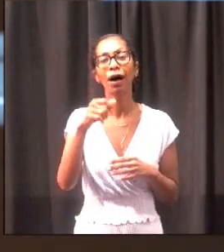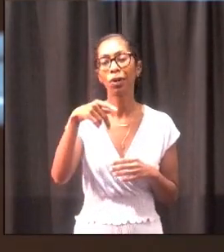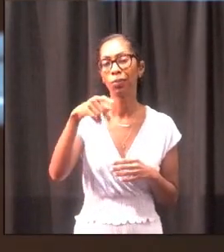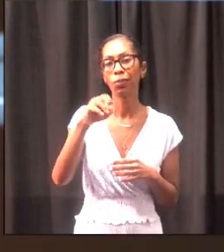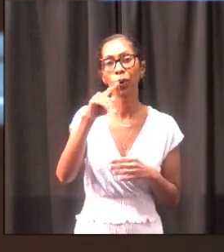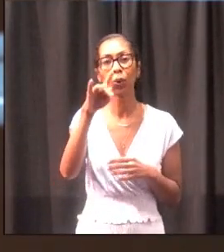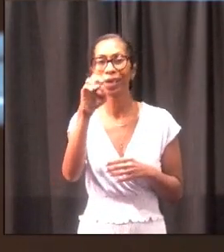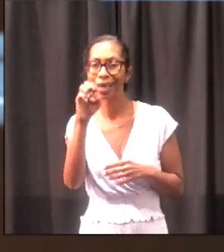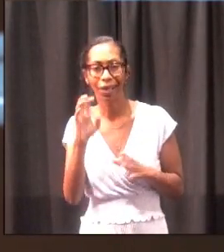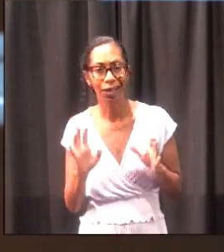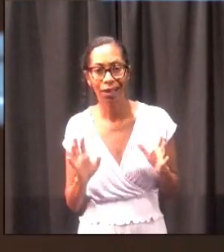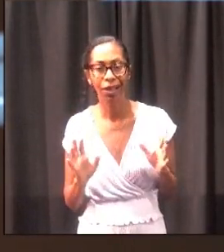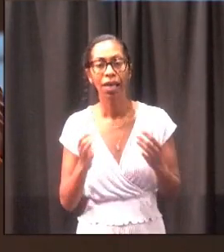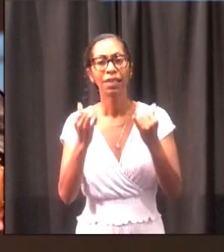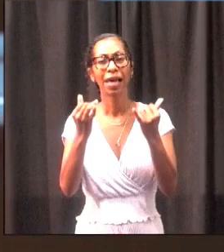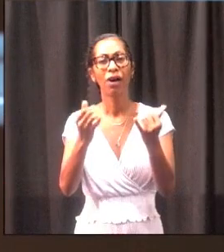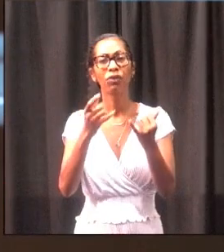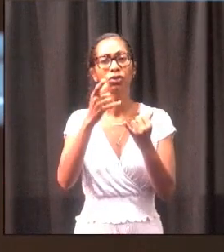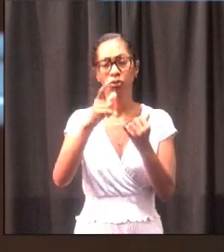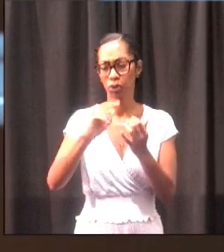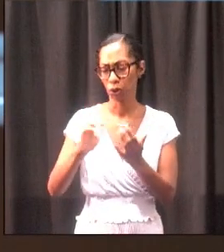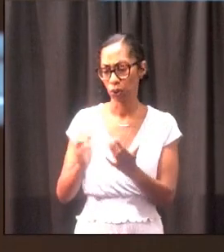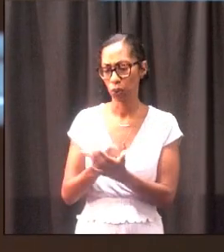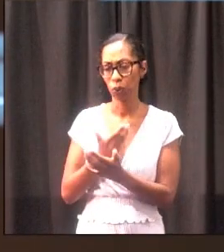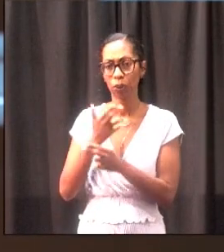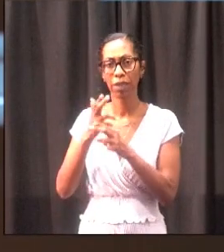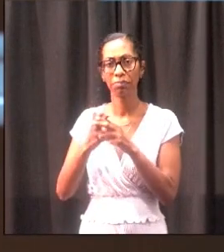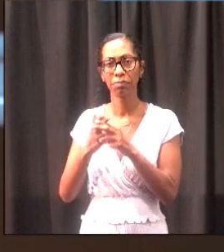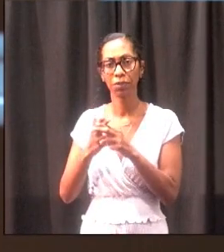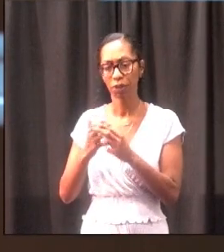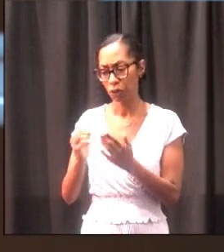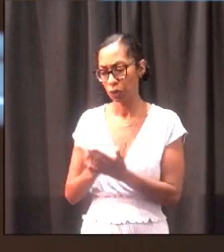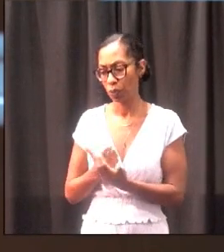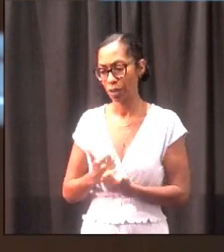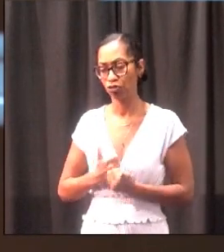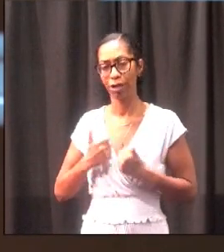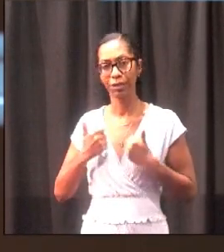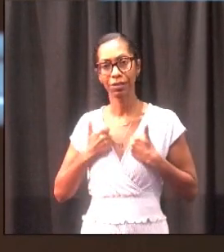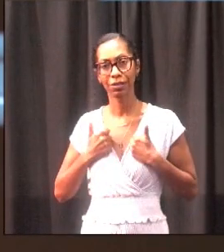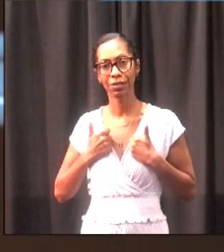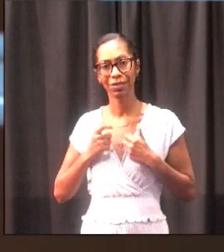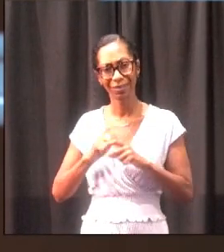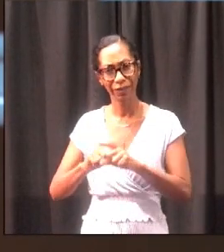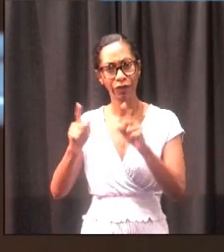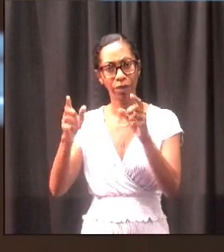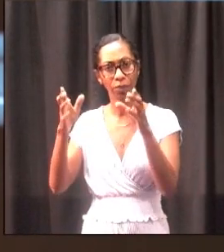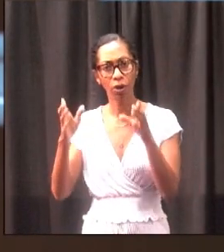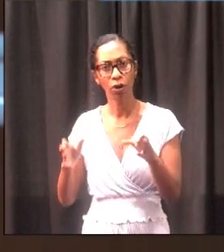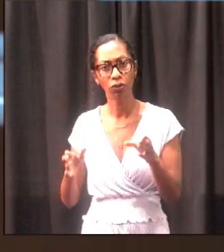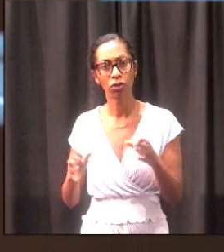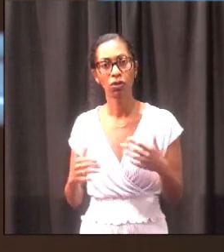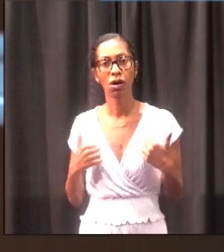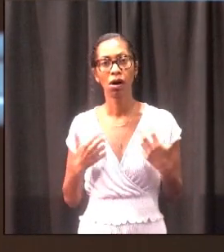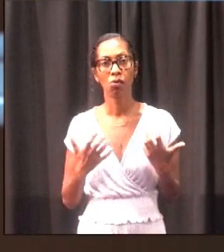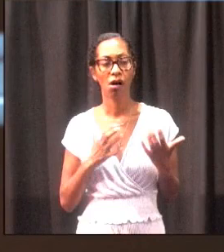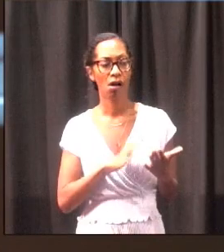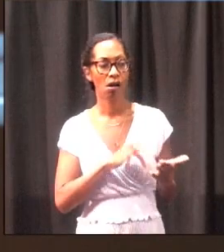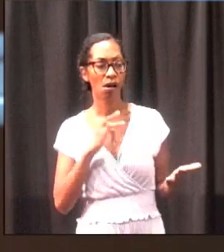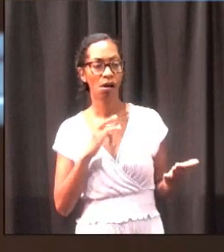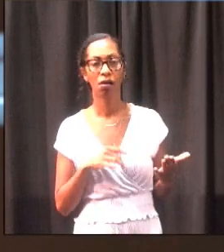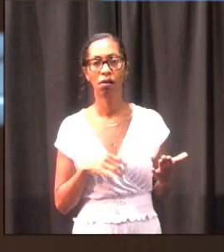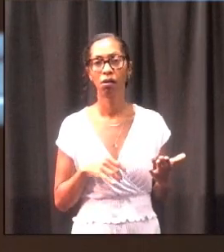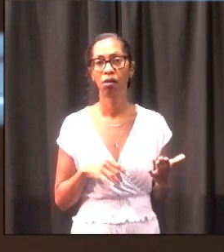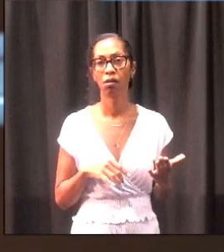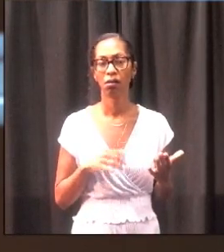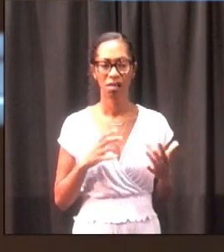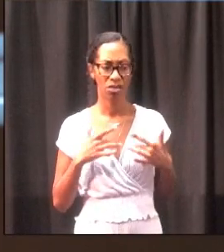are someone that is glorious in Christ and Christ inside of you. And you're no longer looking for cheap thrills. And you know who you are now.